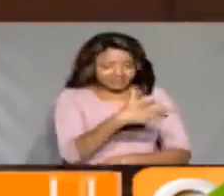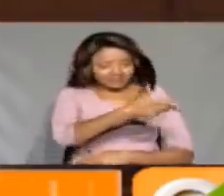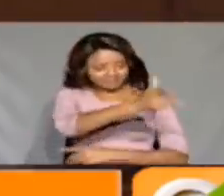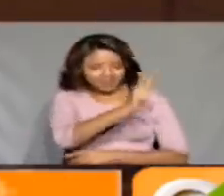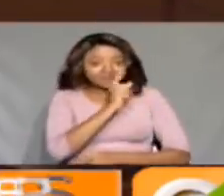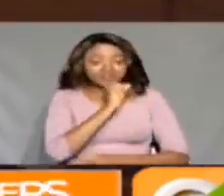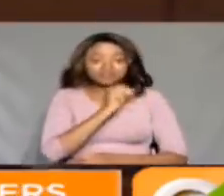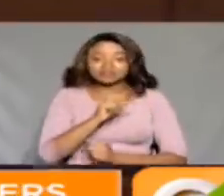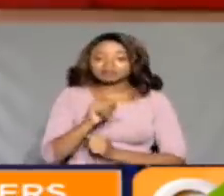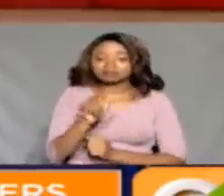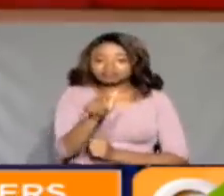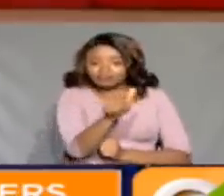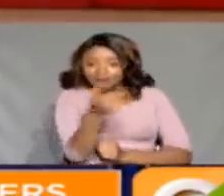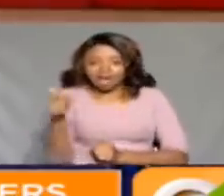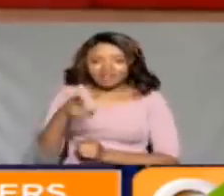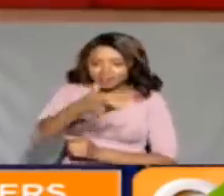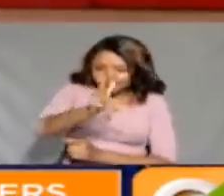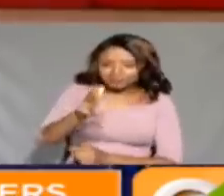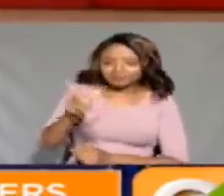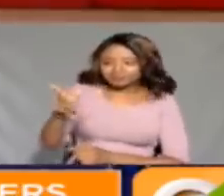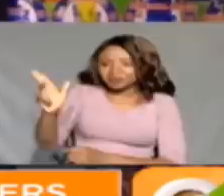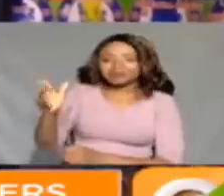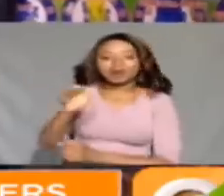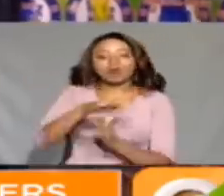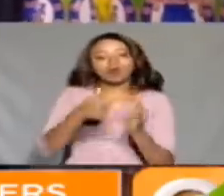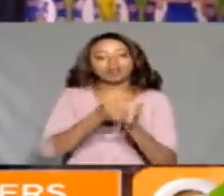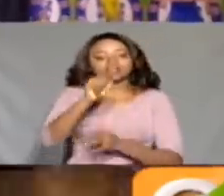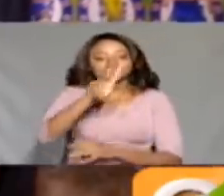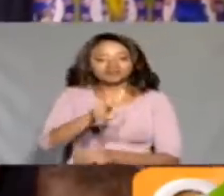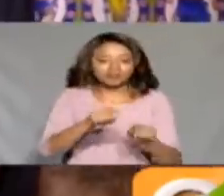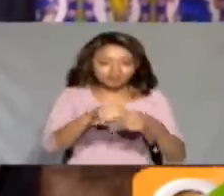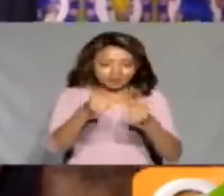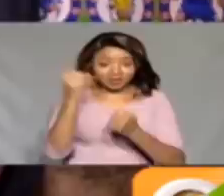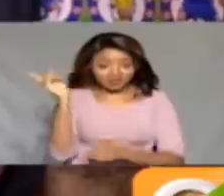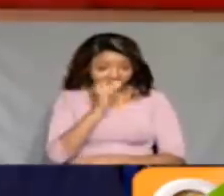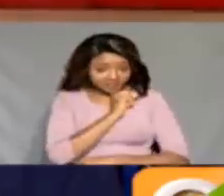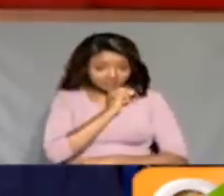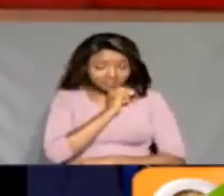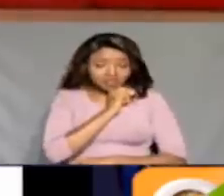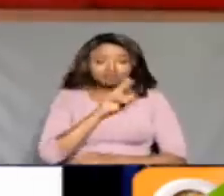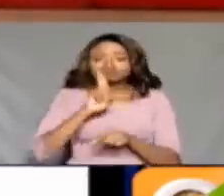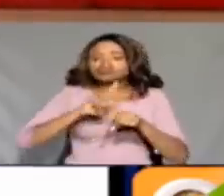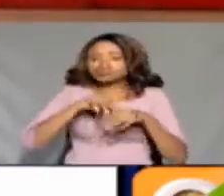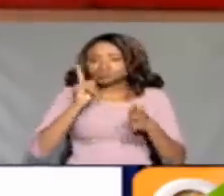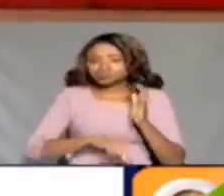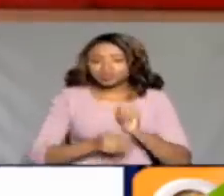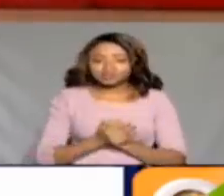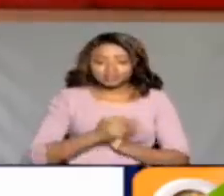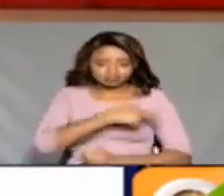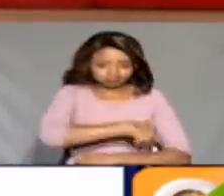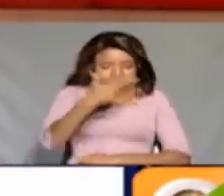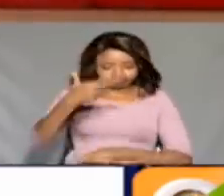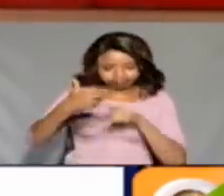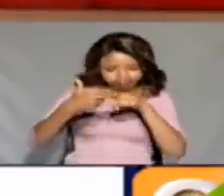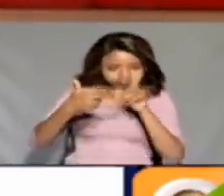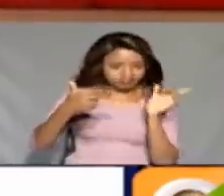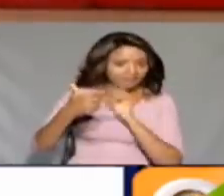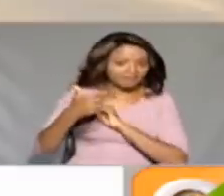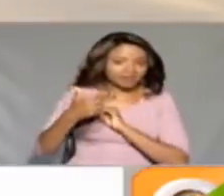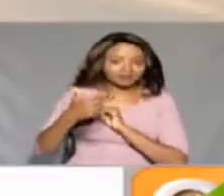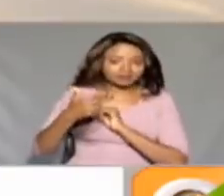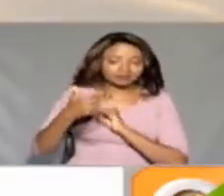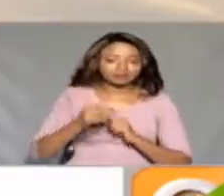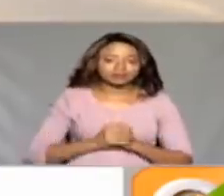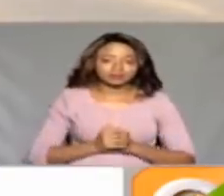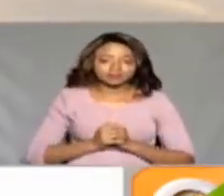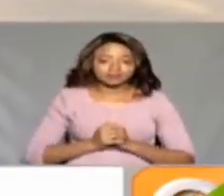alafu akafuja hii kidogo kidogo akaenda akafuja ile nyingine. Na alifuja na bunduki alikuwa na